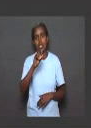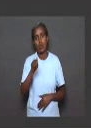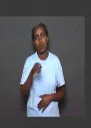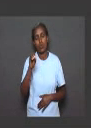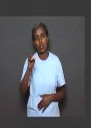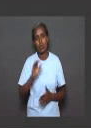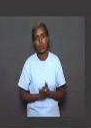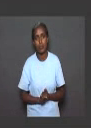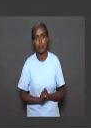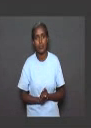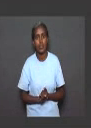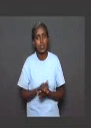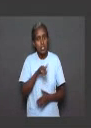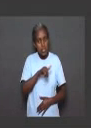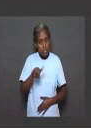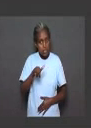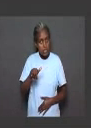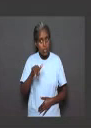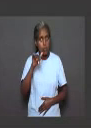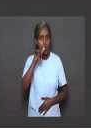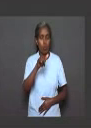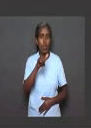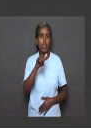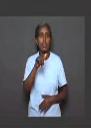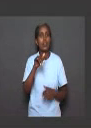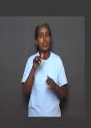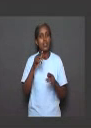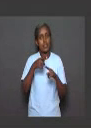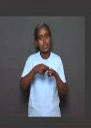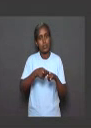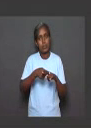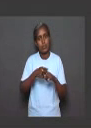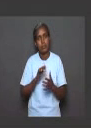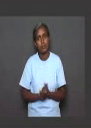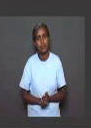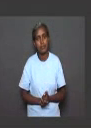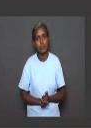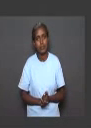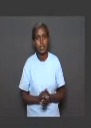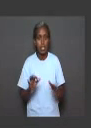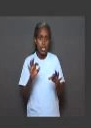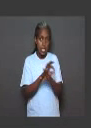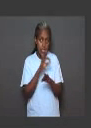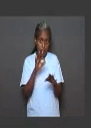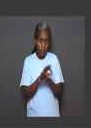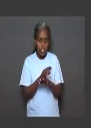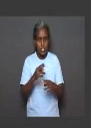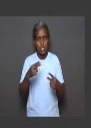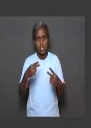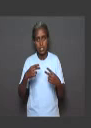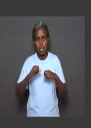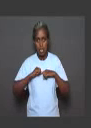0, which is the same as its y-intercept. The function has